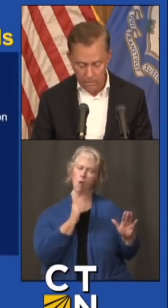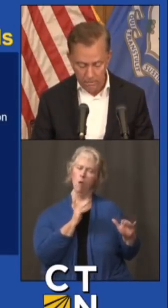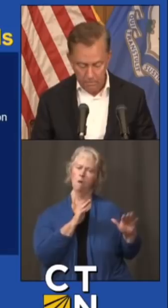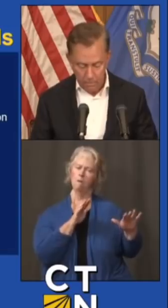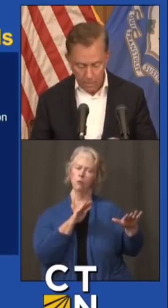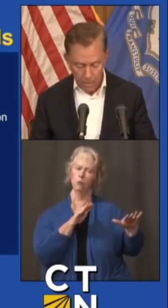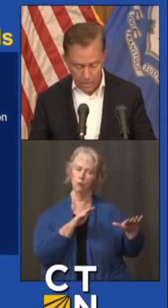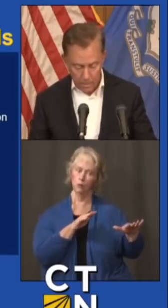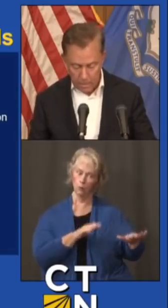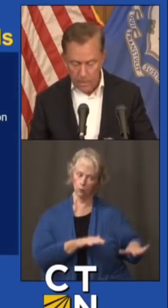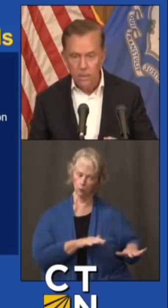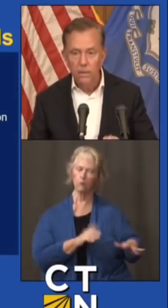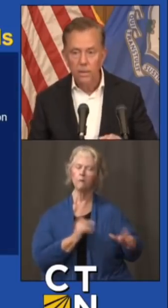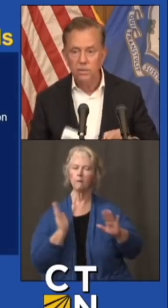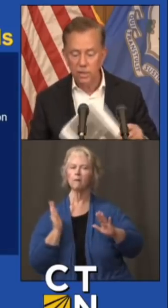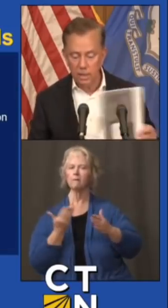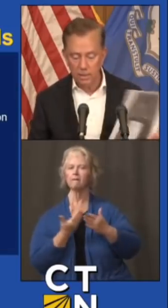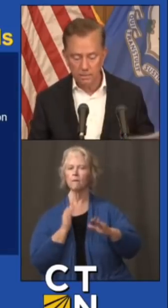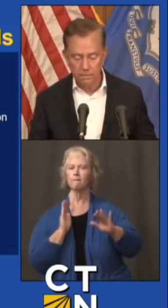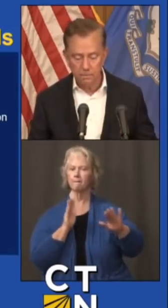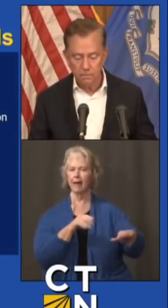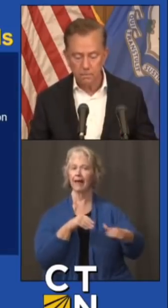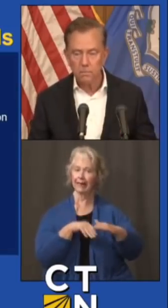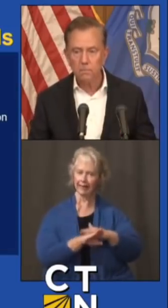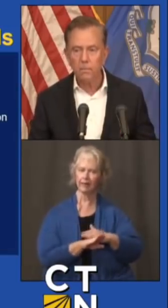side. Let's see.